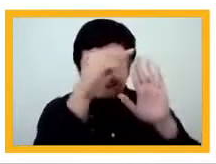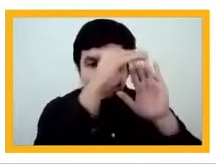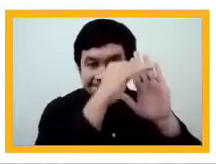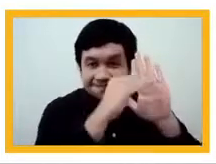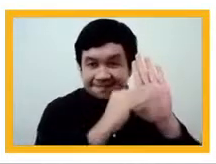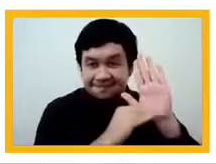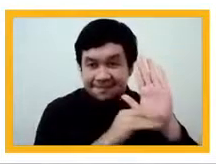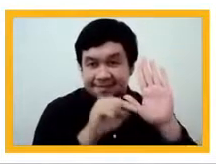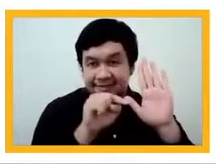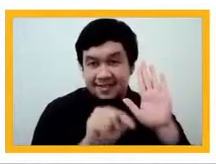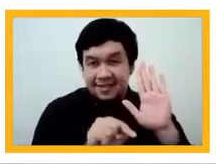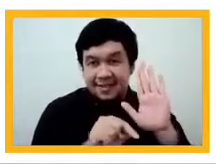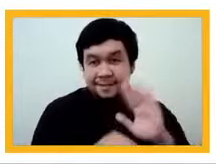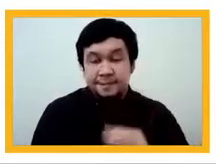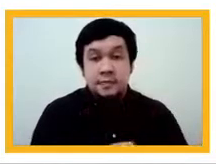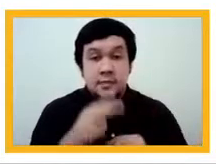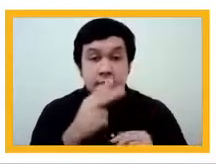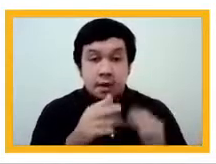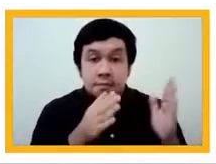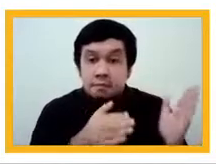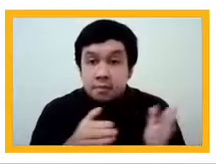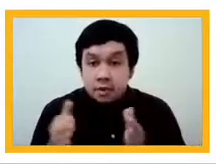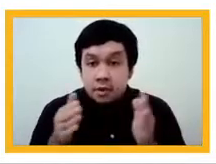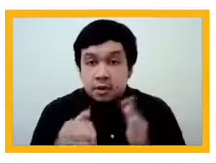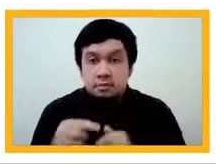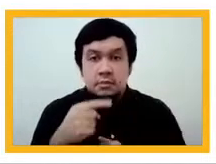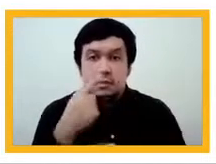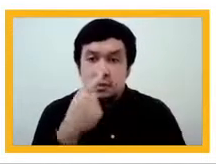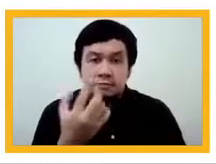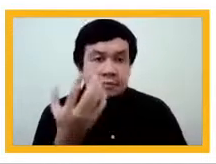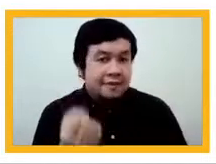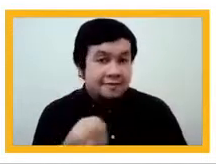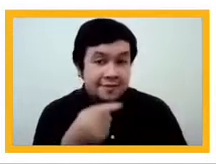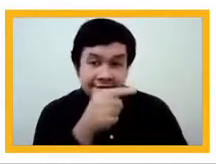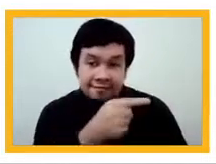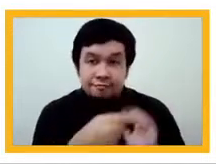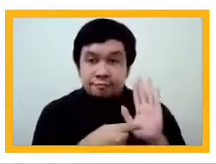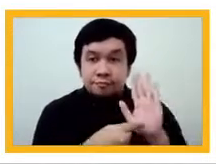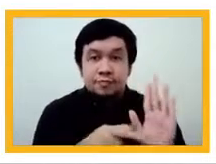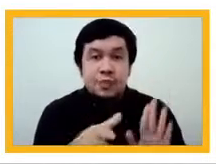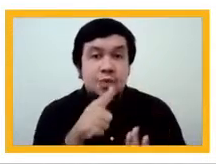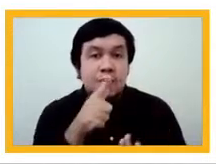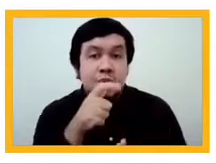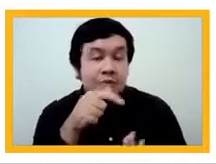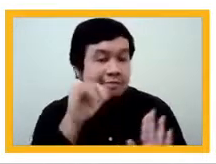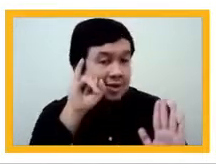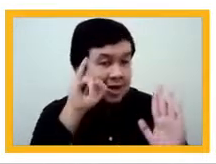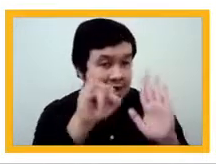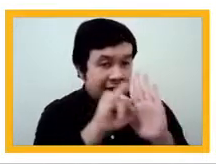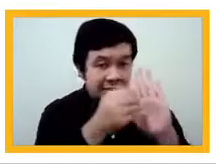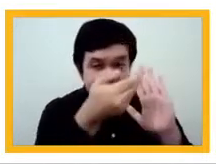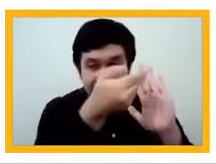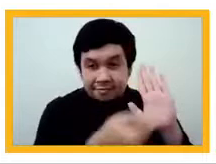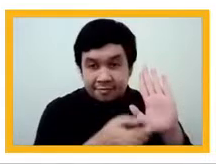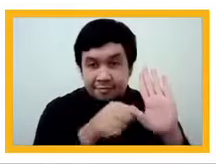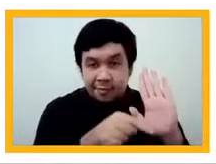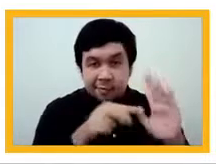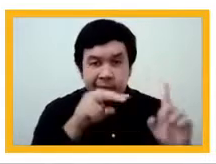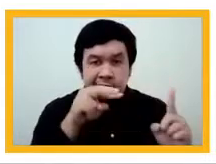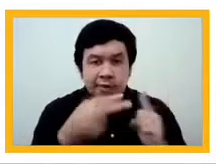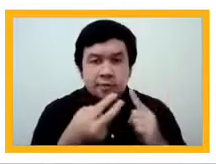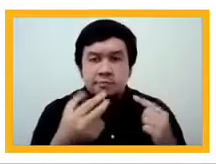The questions we want to ask you is really to identify from your perspective key challenges for higher